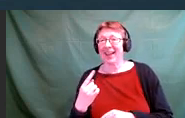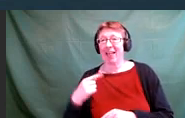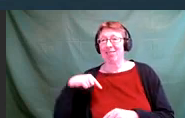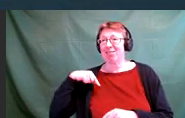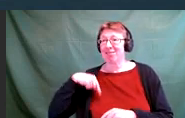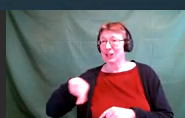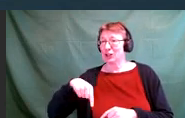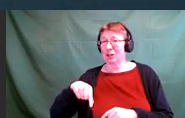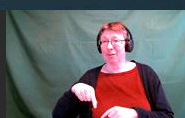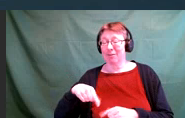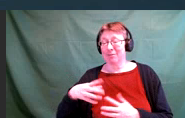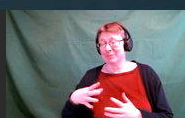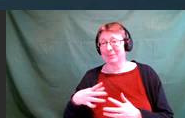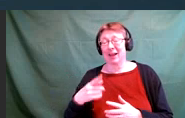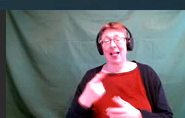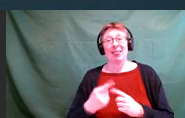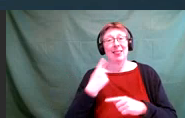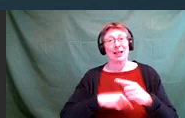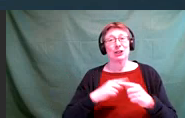and